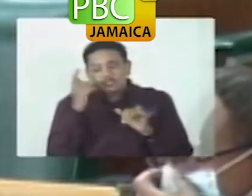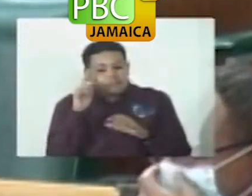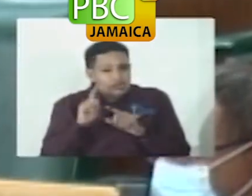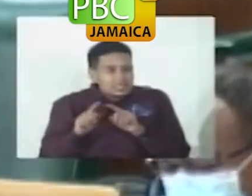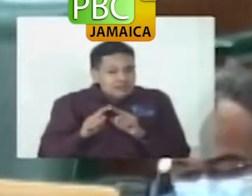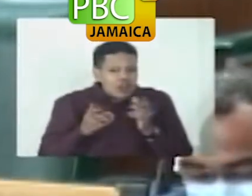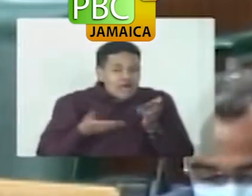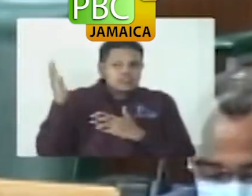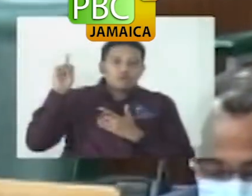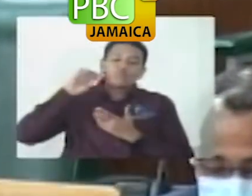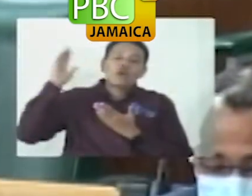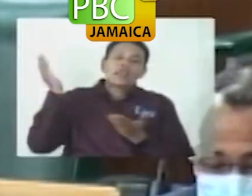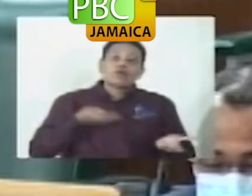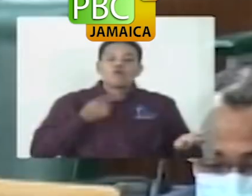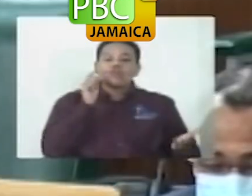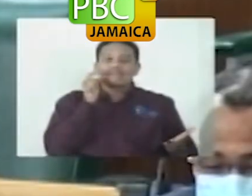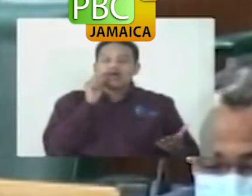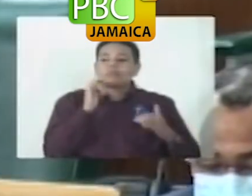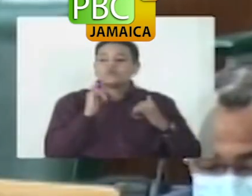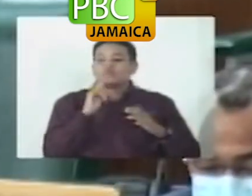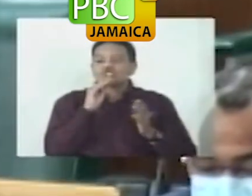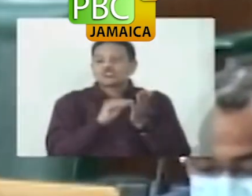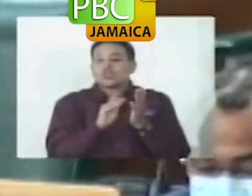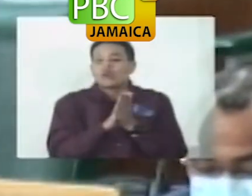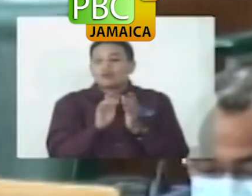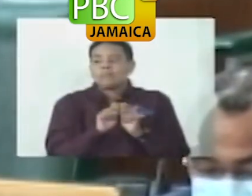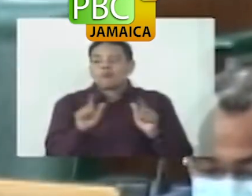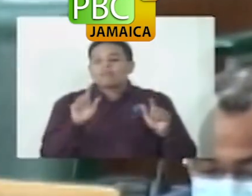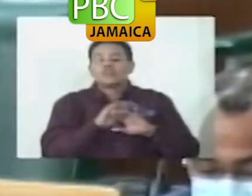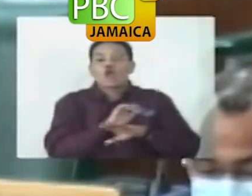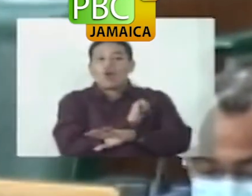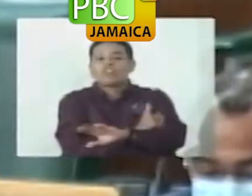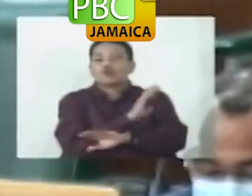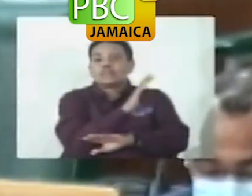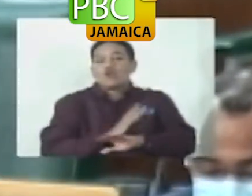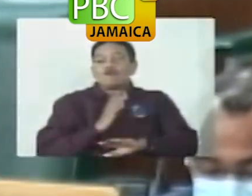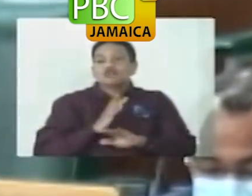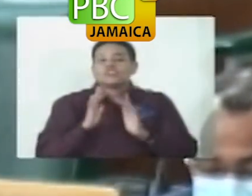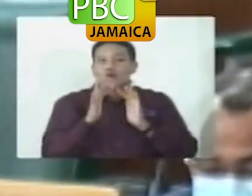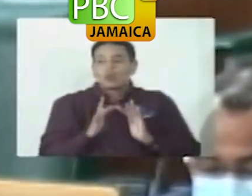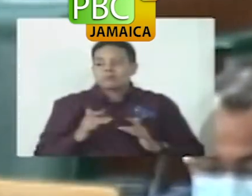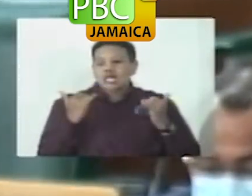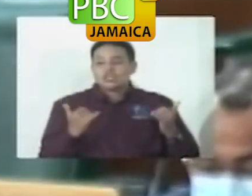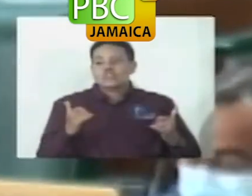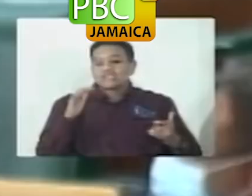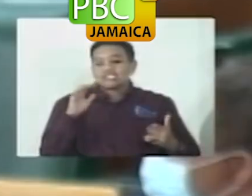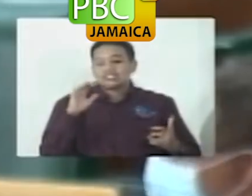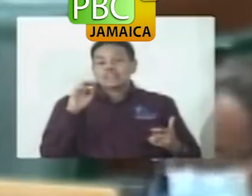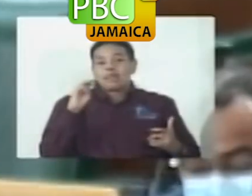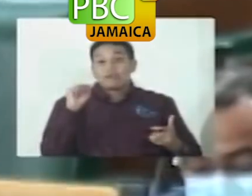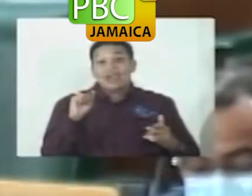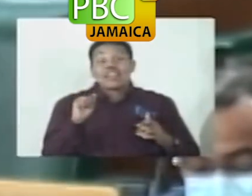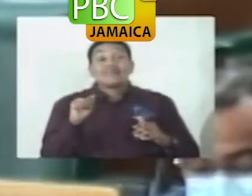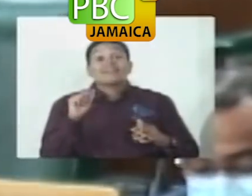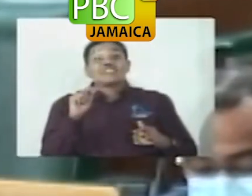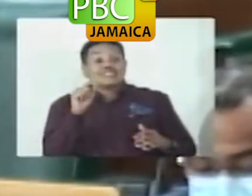and import of cannabis, which are published on the authority's official website. To date, the CLA has granted 15